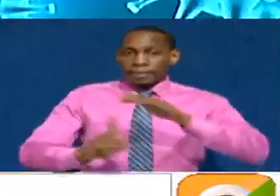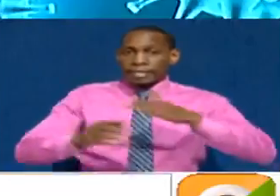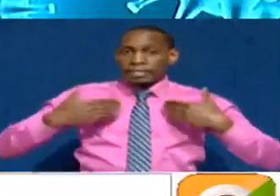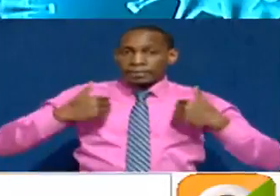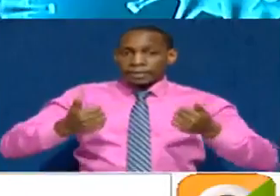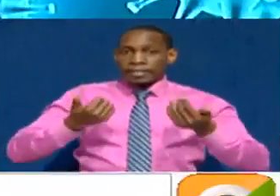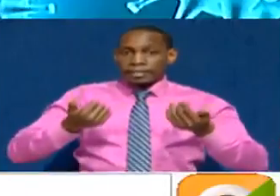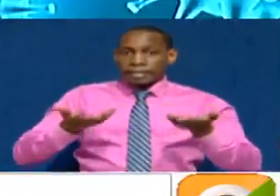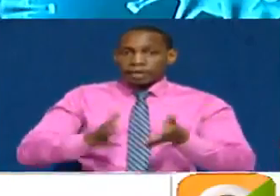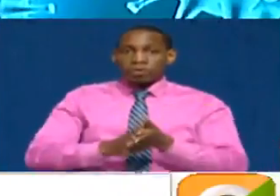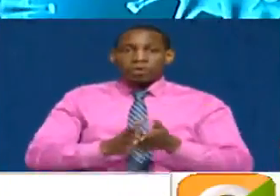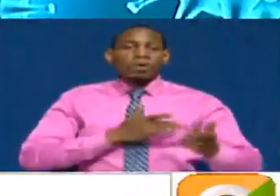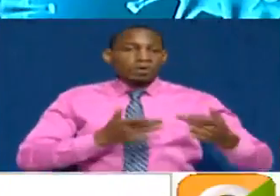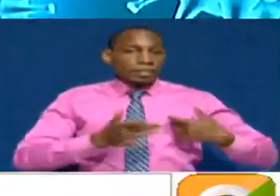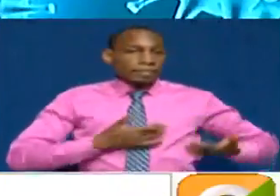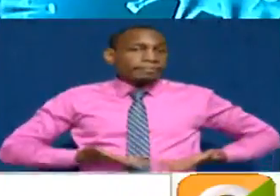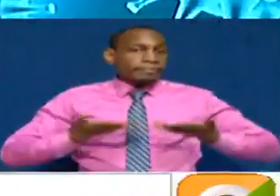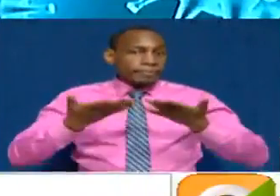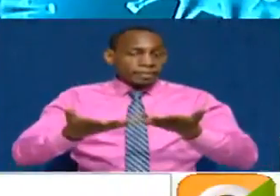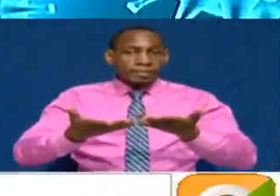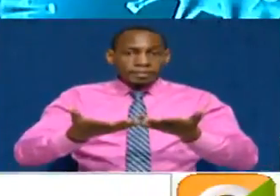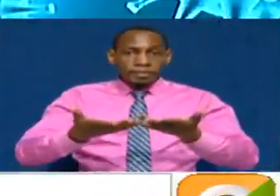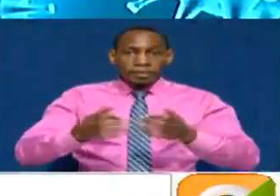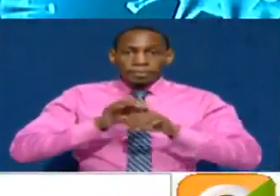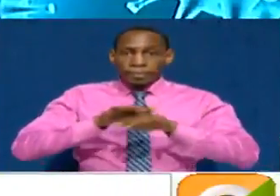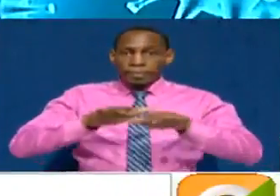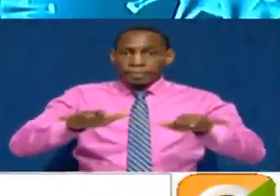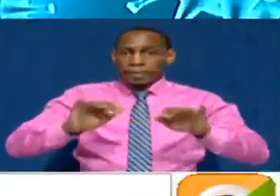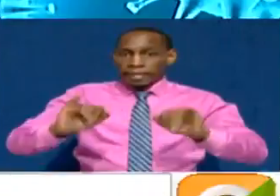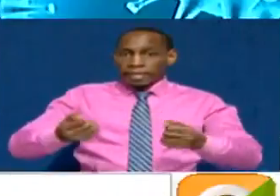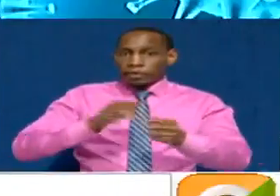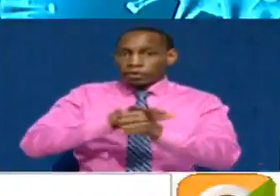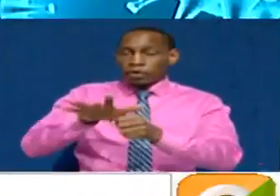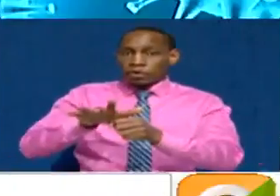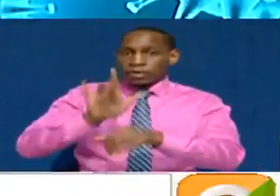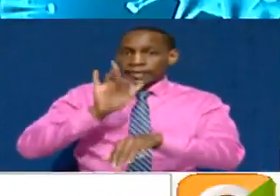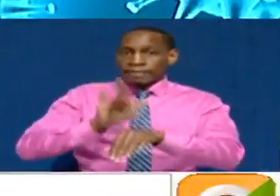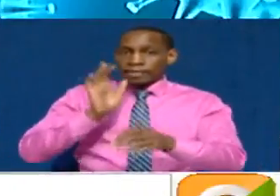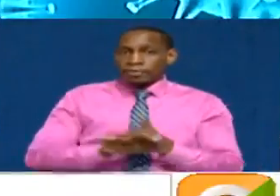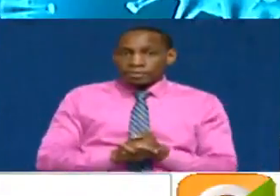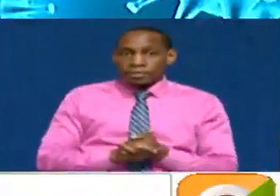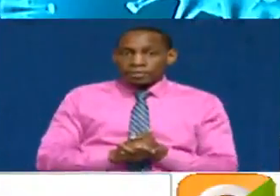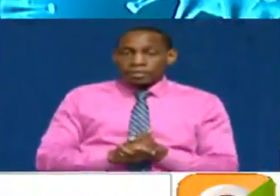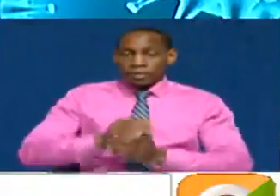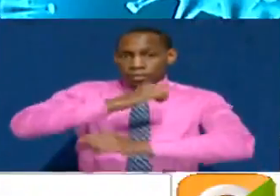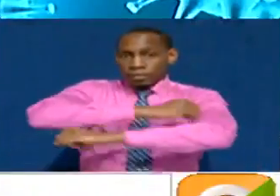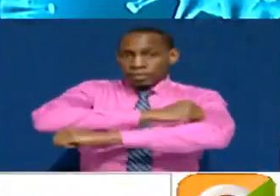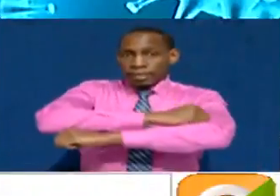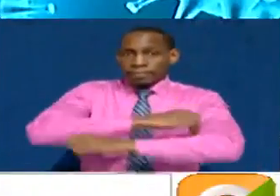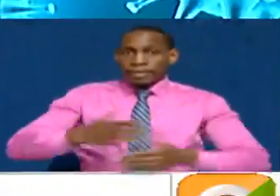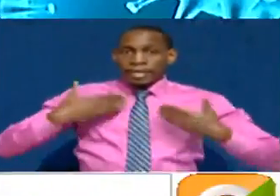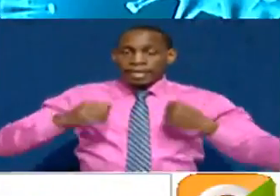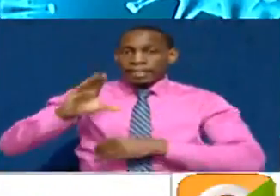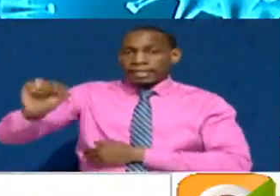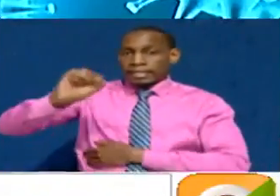Ministry of Health is tonight raising concern over a spike of new COVID-19 infections in schools.